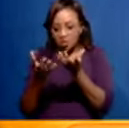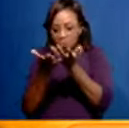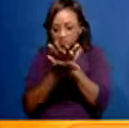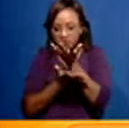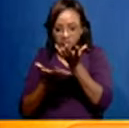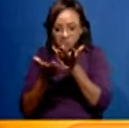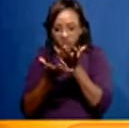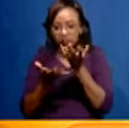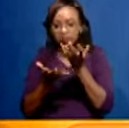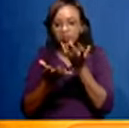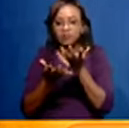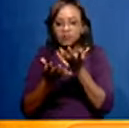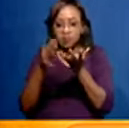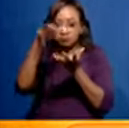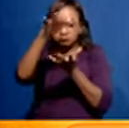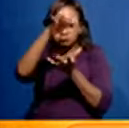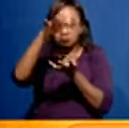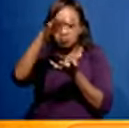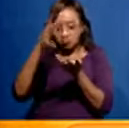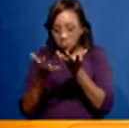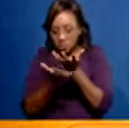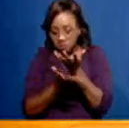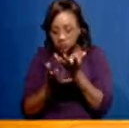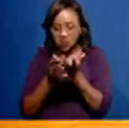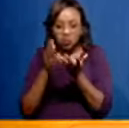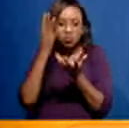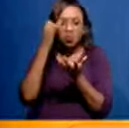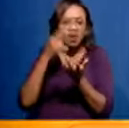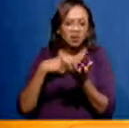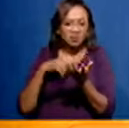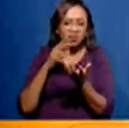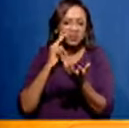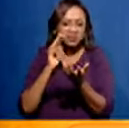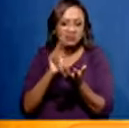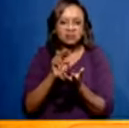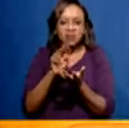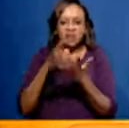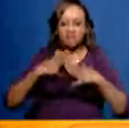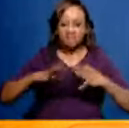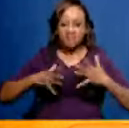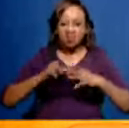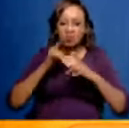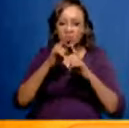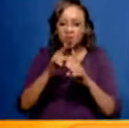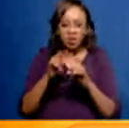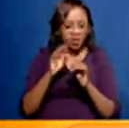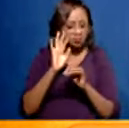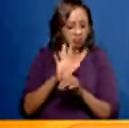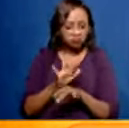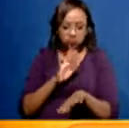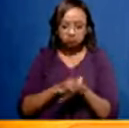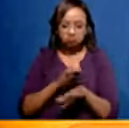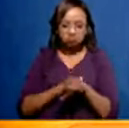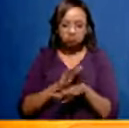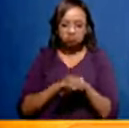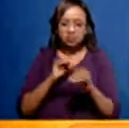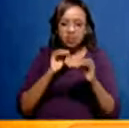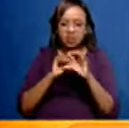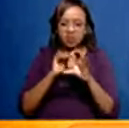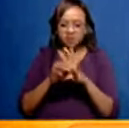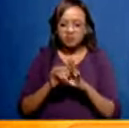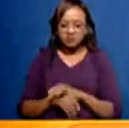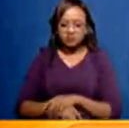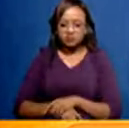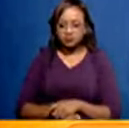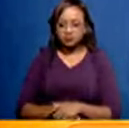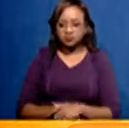that sort of investment in that, in human capital, in essence, there will not be sort of development which will be inclusive